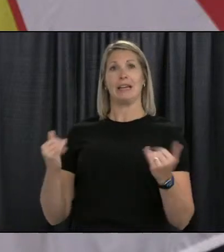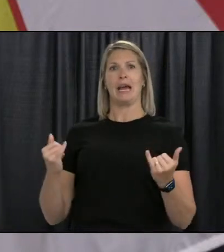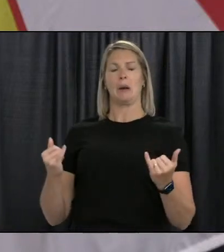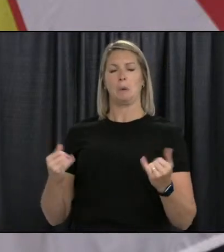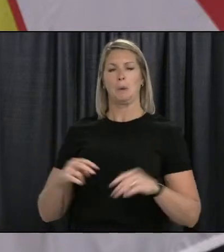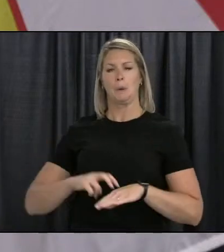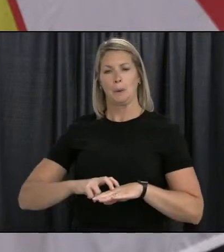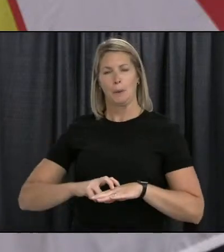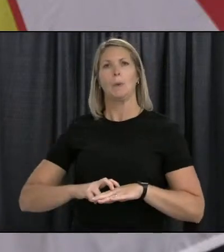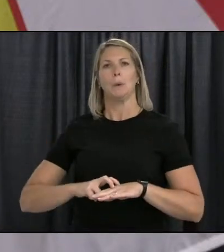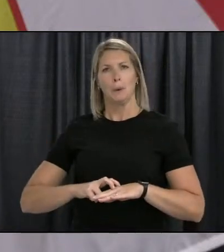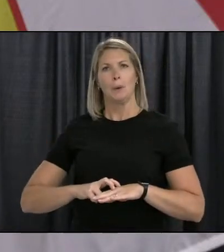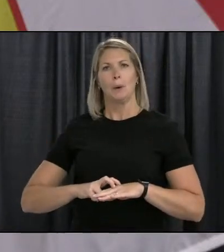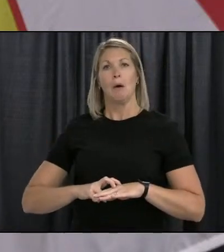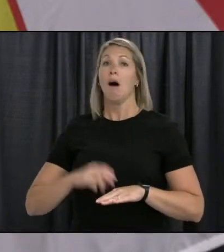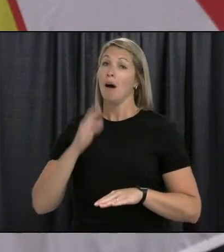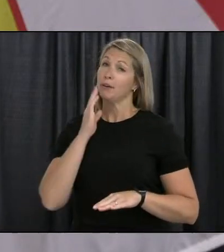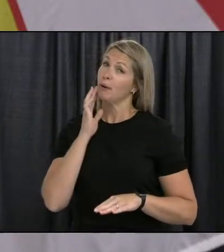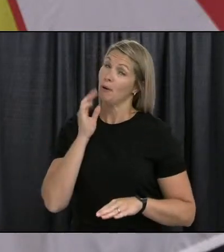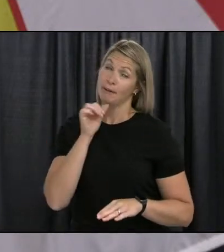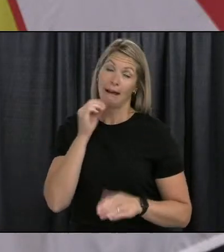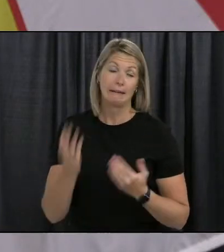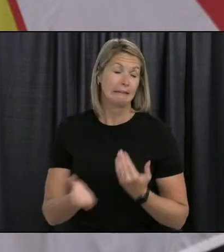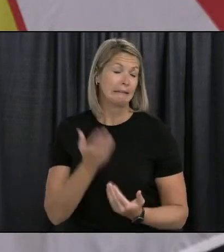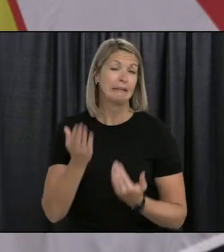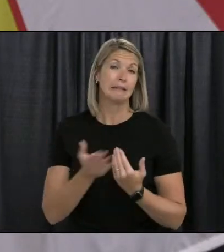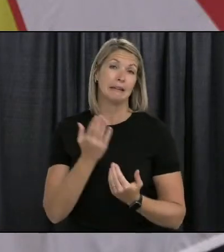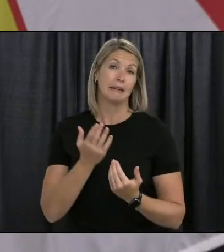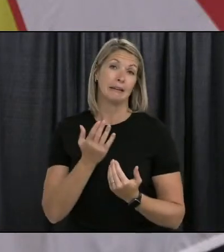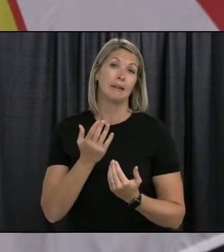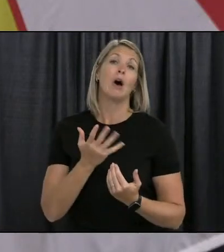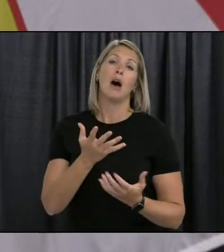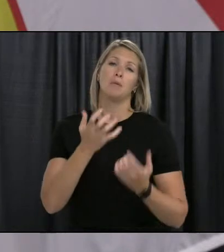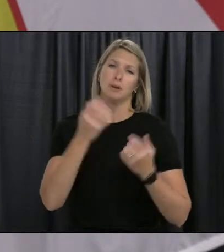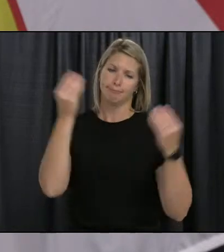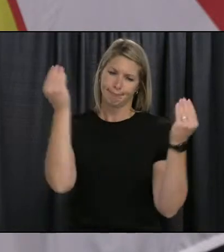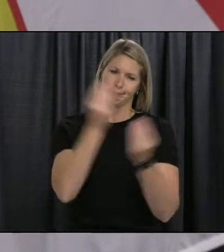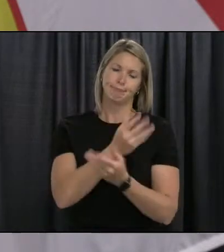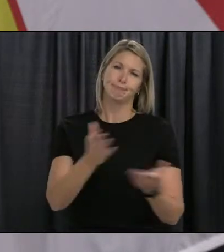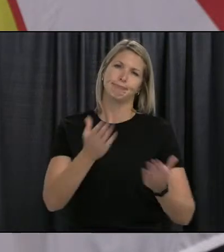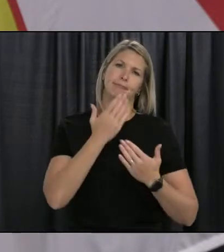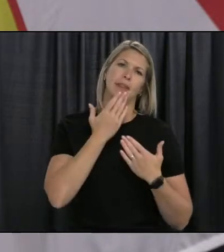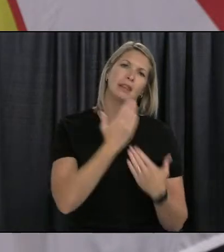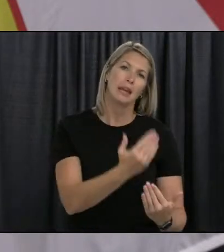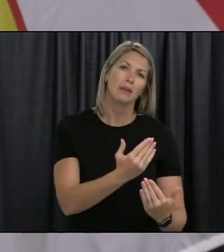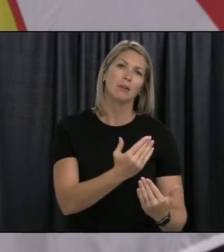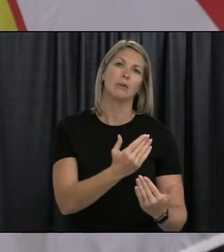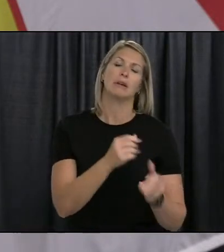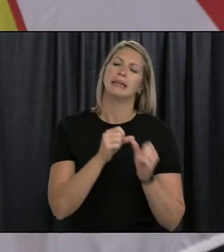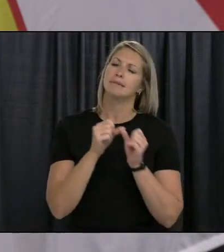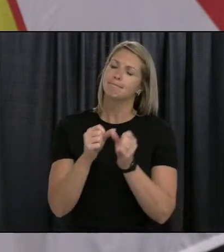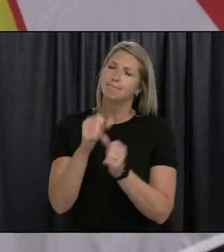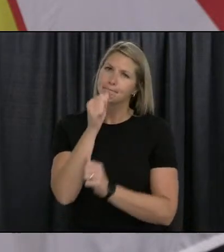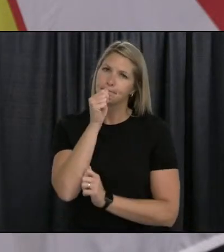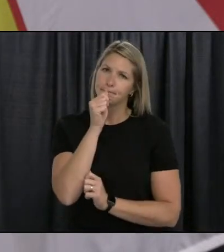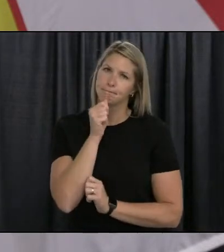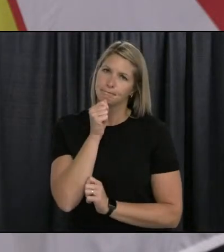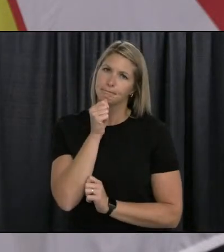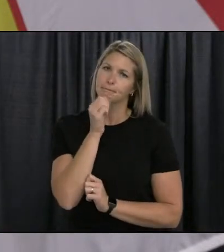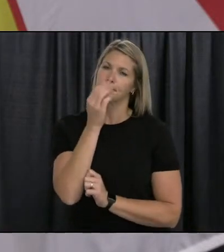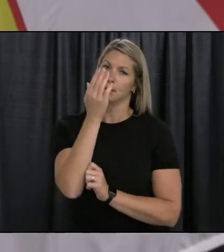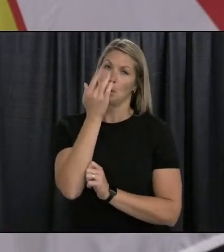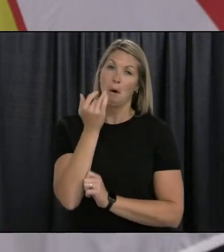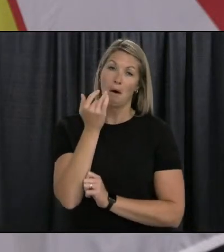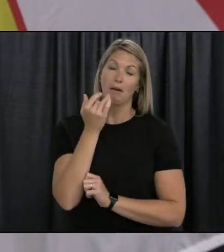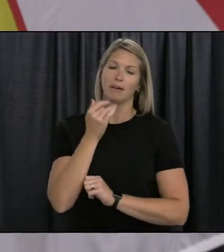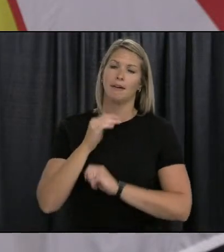I know that the adjustment has not been easy for everyone, and I thank everyone for their continued patience as we head into the colder